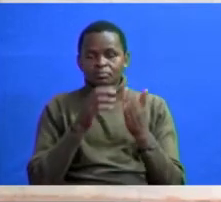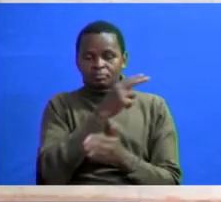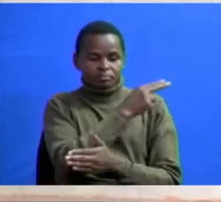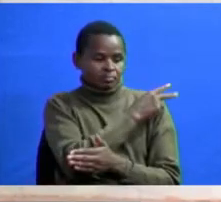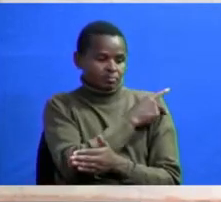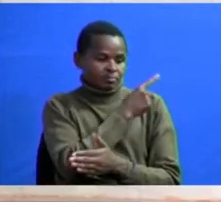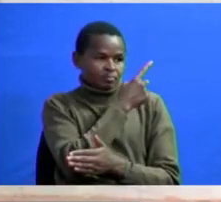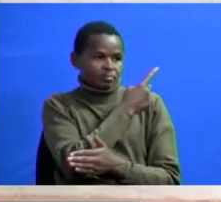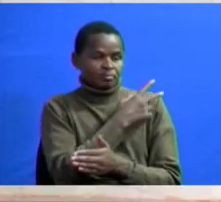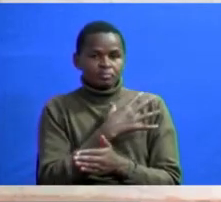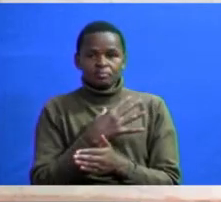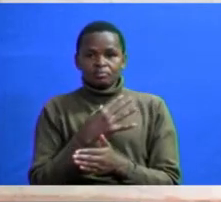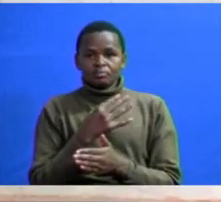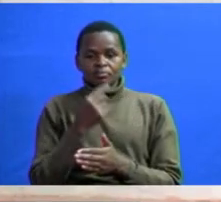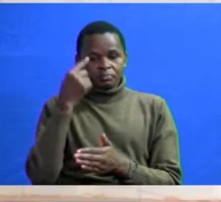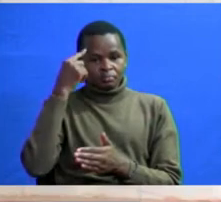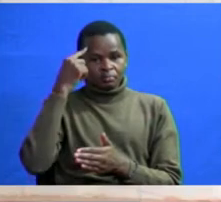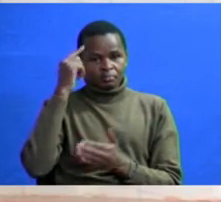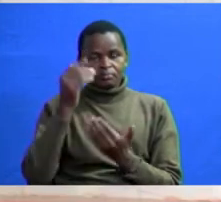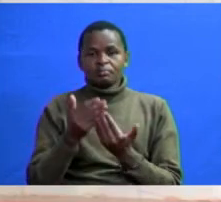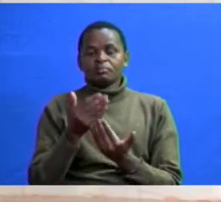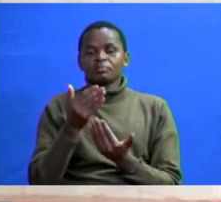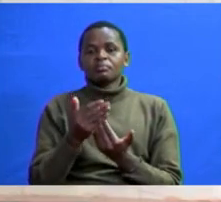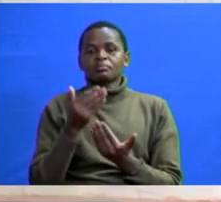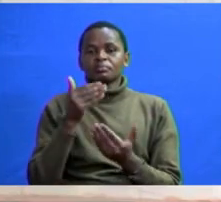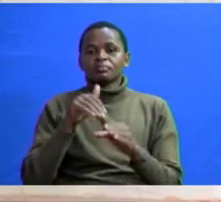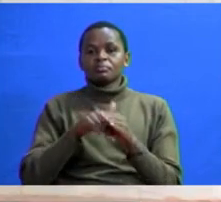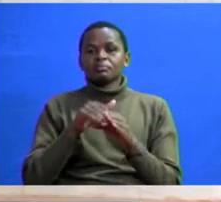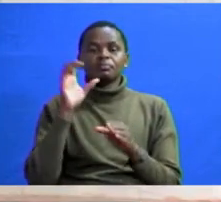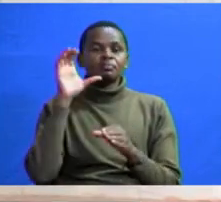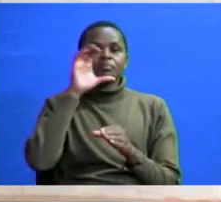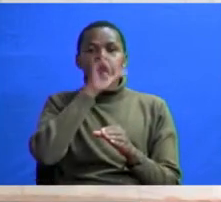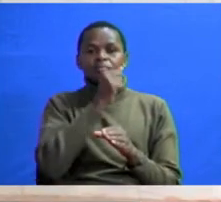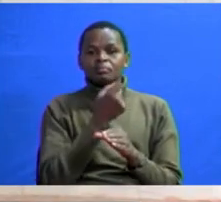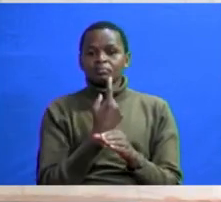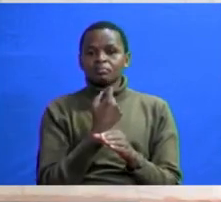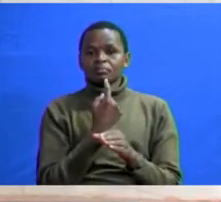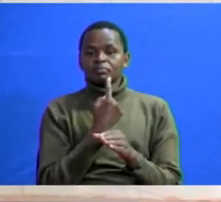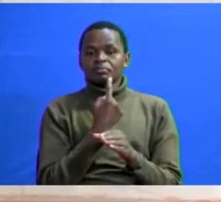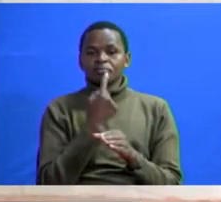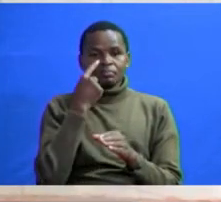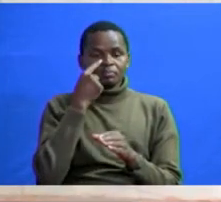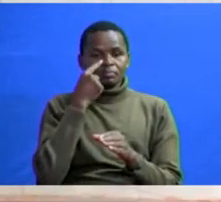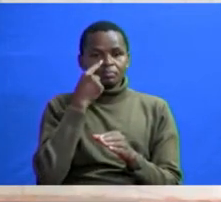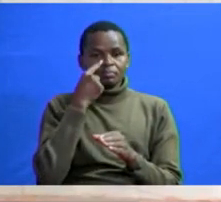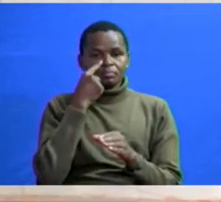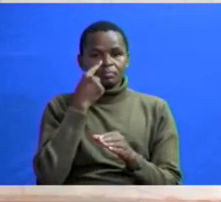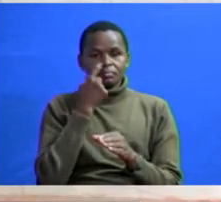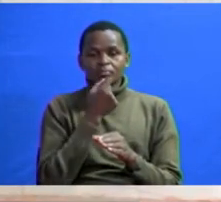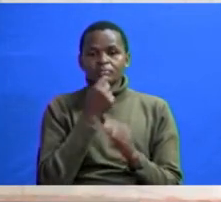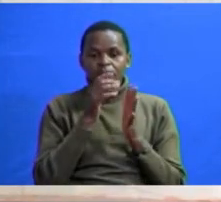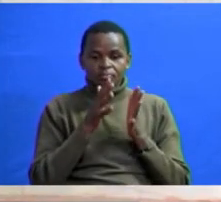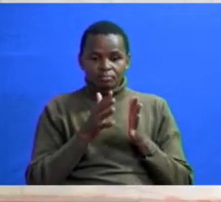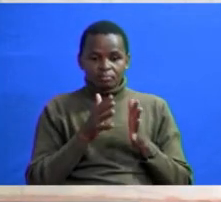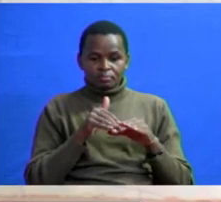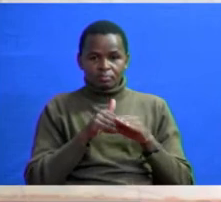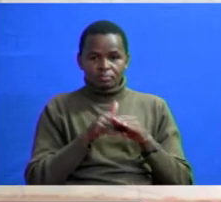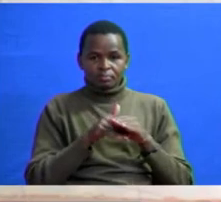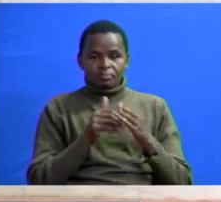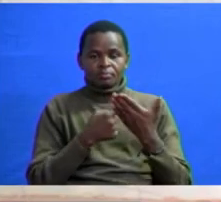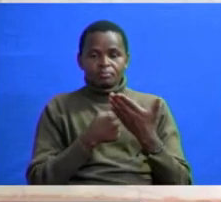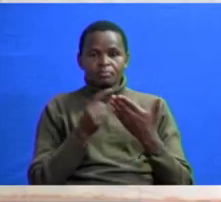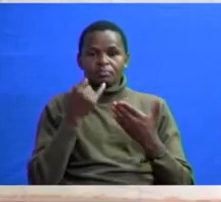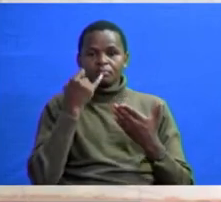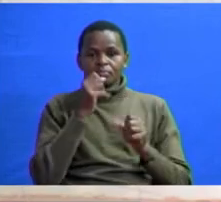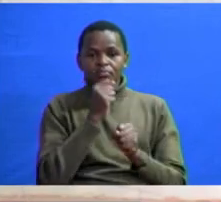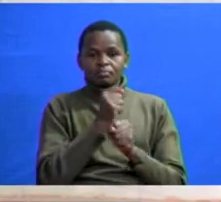the conflict are desperate for treatment. In the absence of medical aid, a Sudanese pharmacist who fled Sudan in recent weeks is